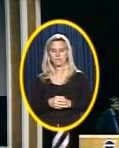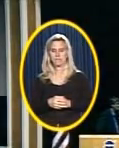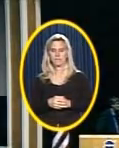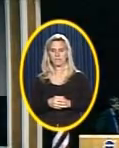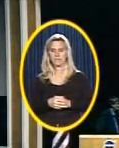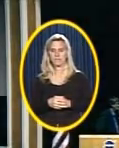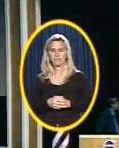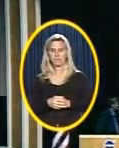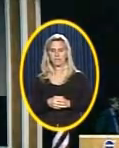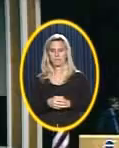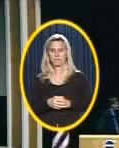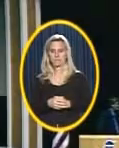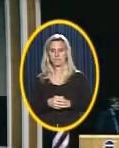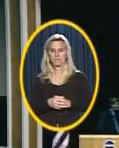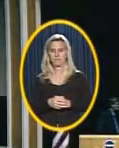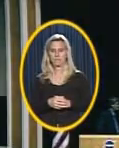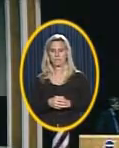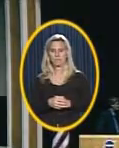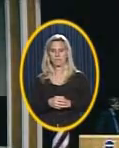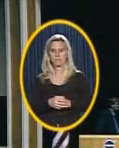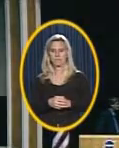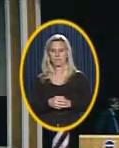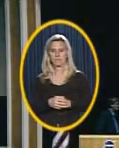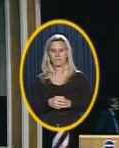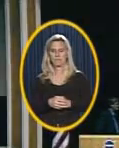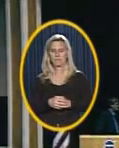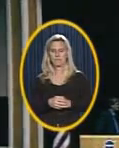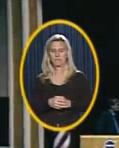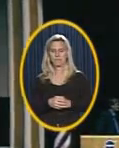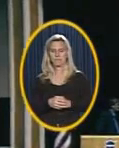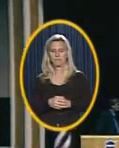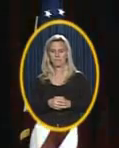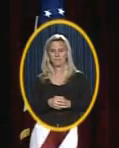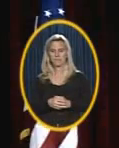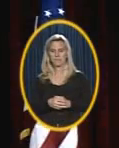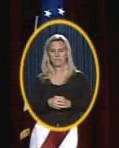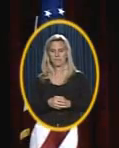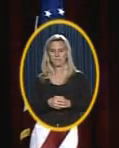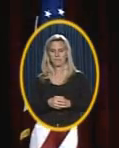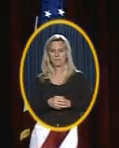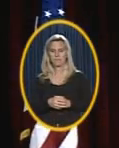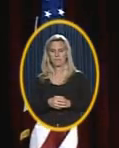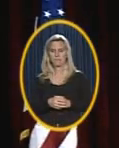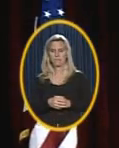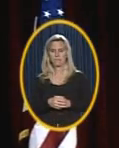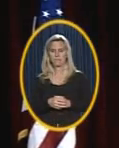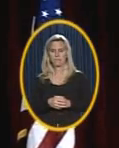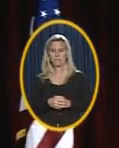Thank you.